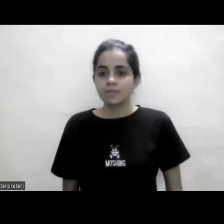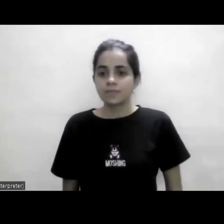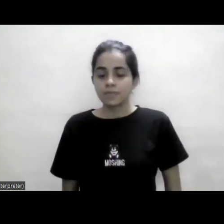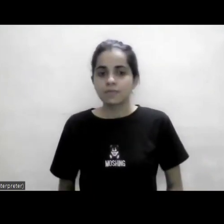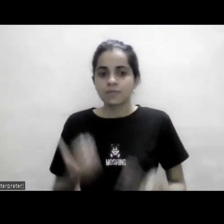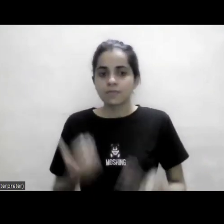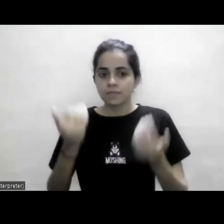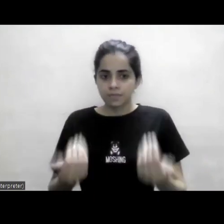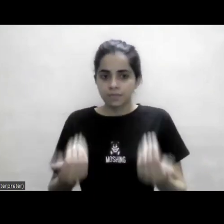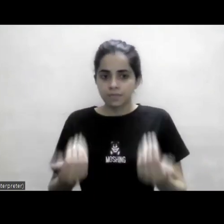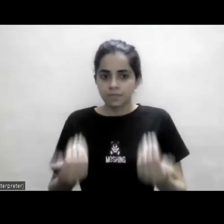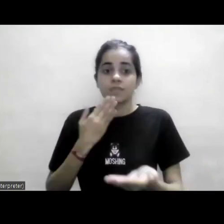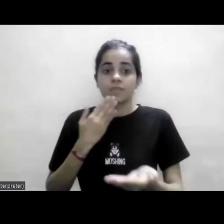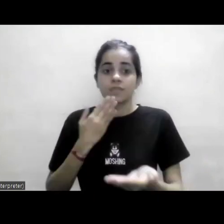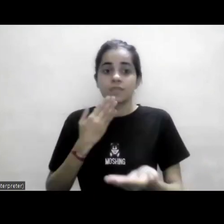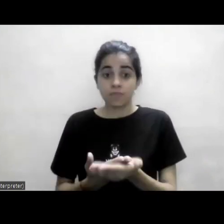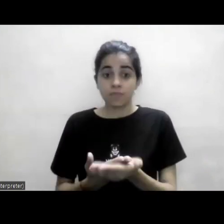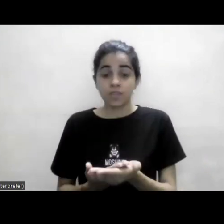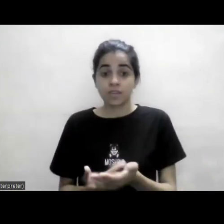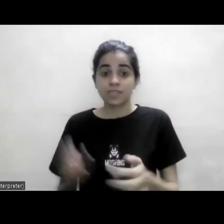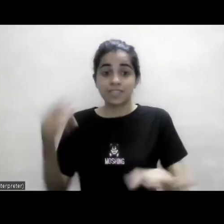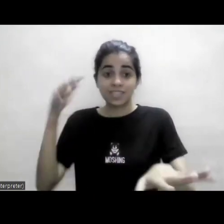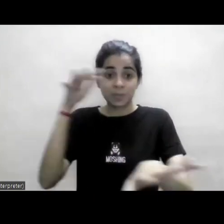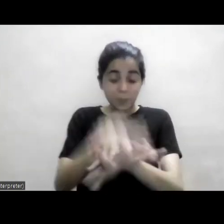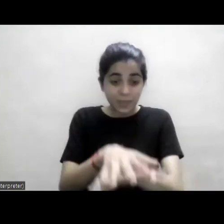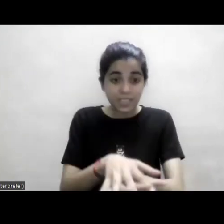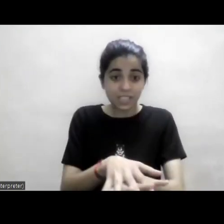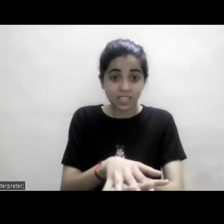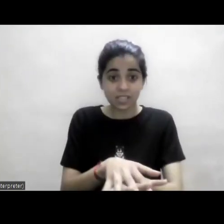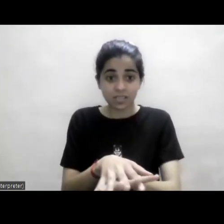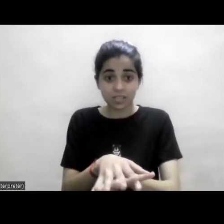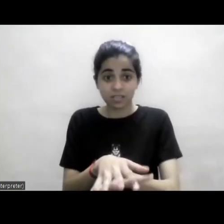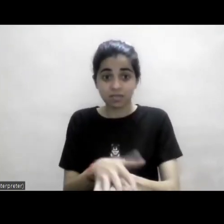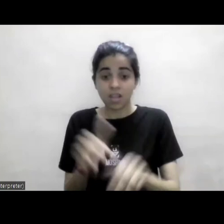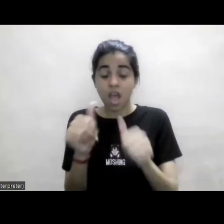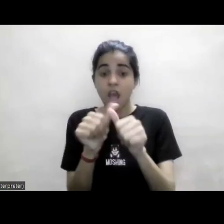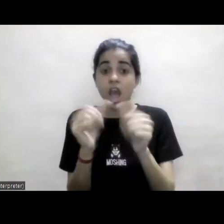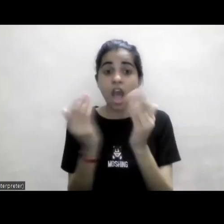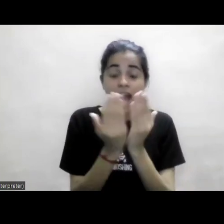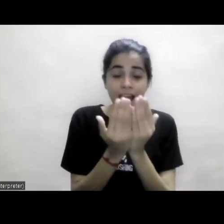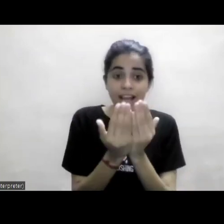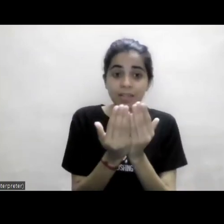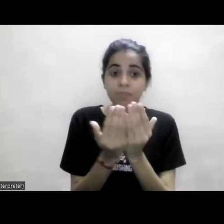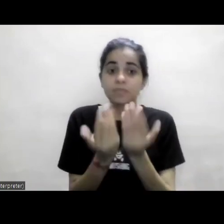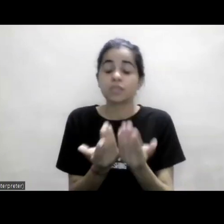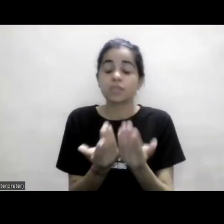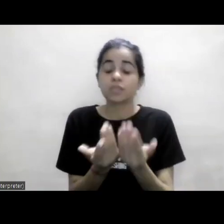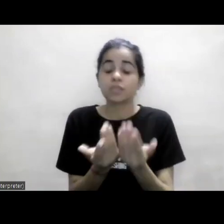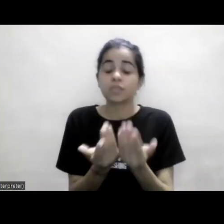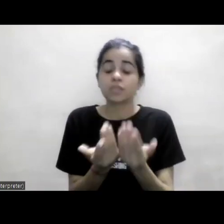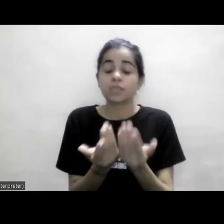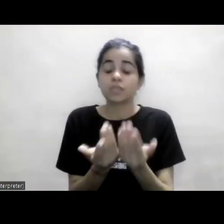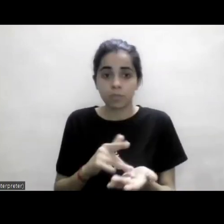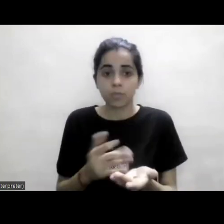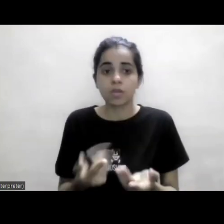And now, thankfully, it is emerging as an academic field. And we have a newly